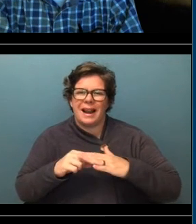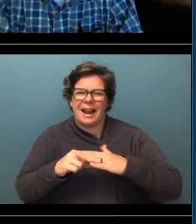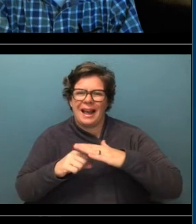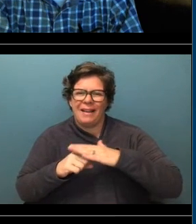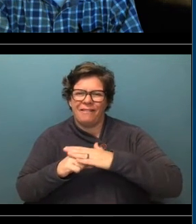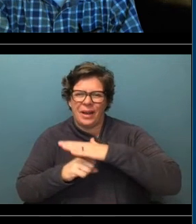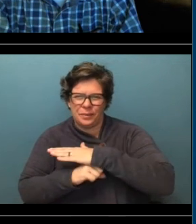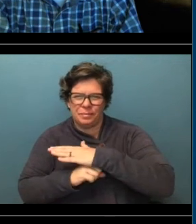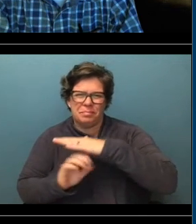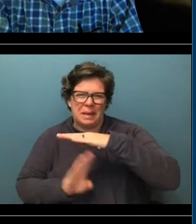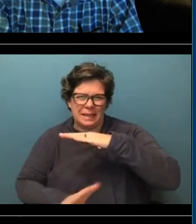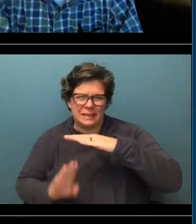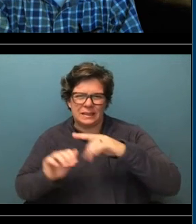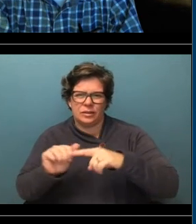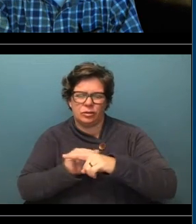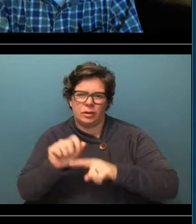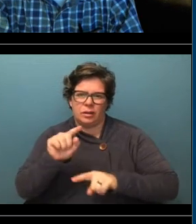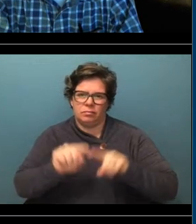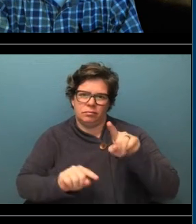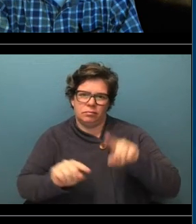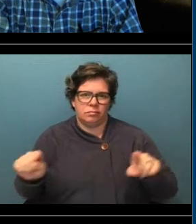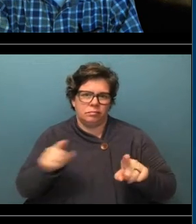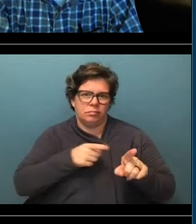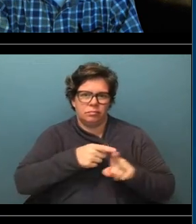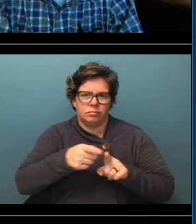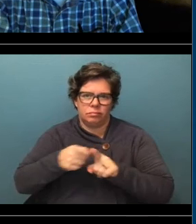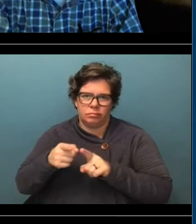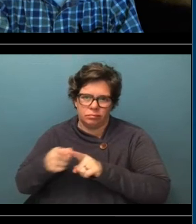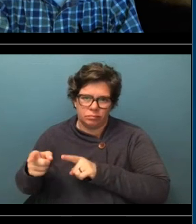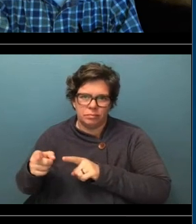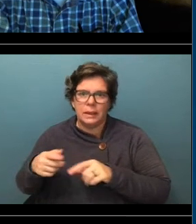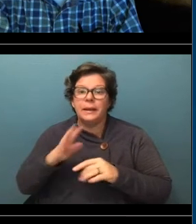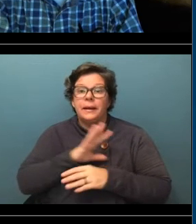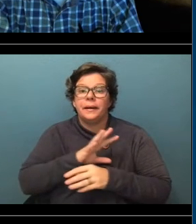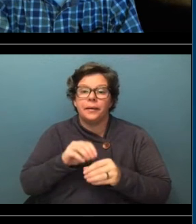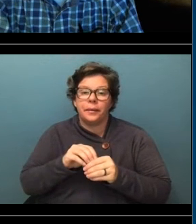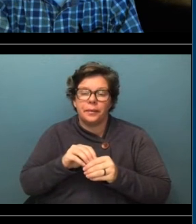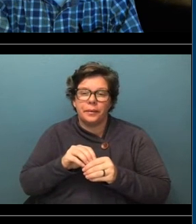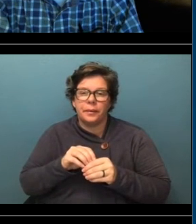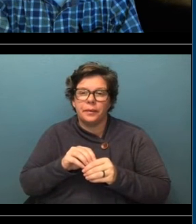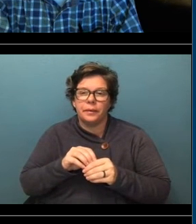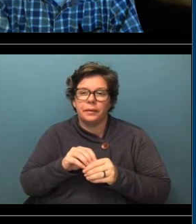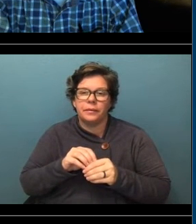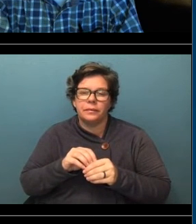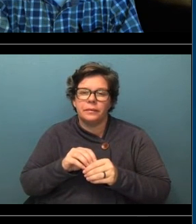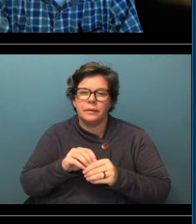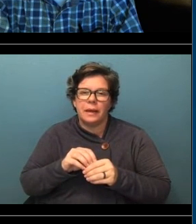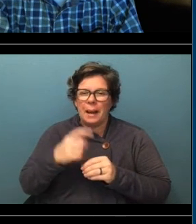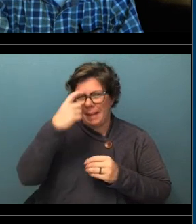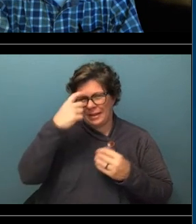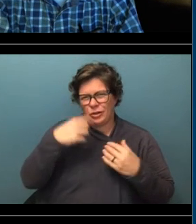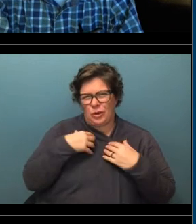training in a variety of areas, including, I would say, just foundational mental